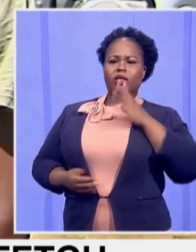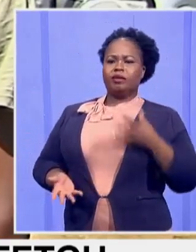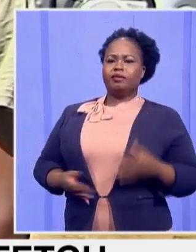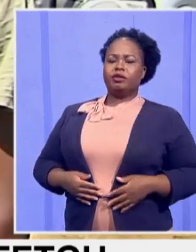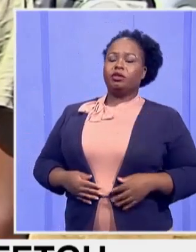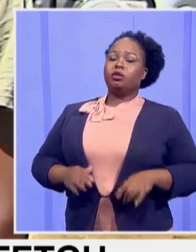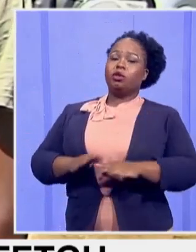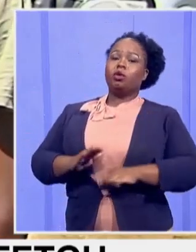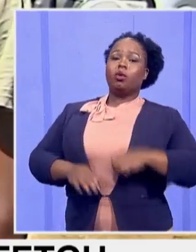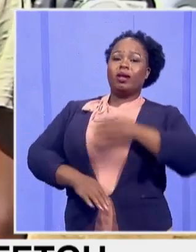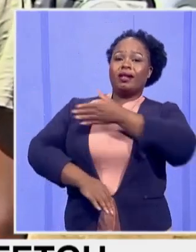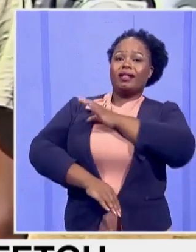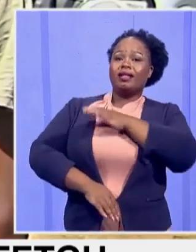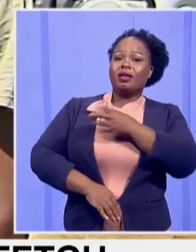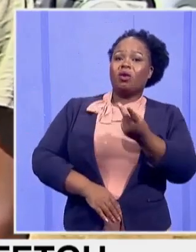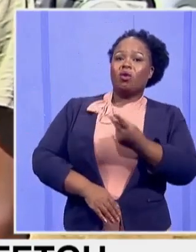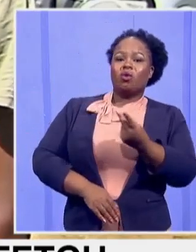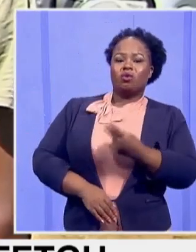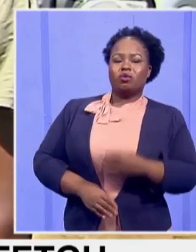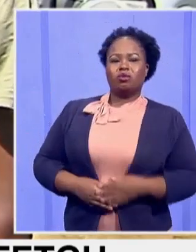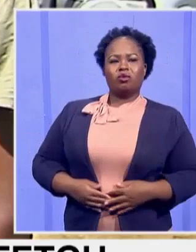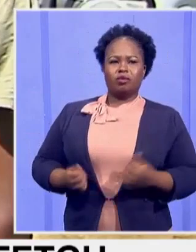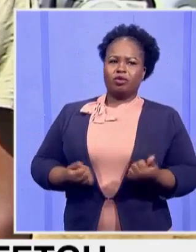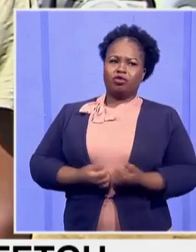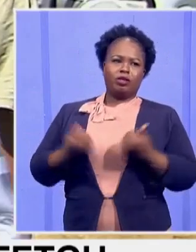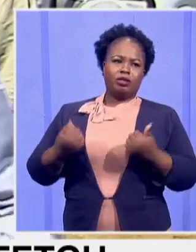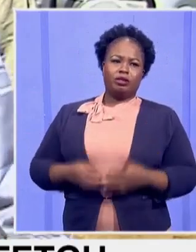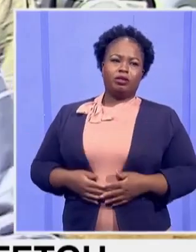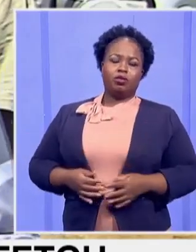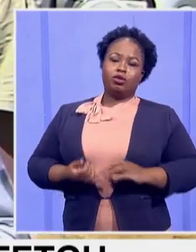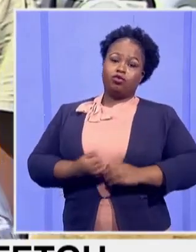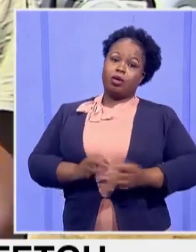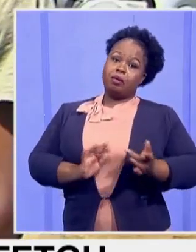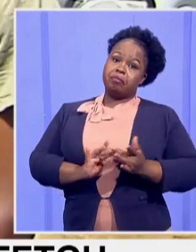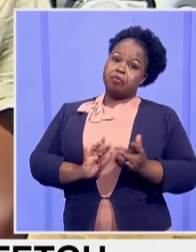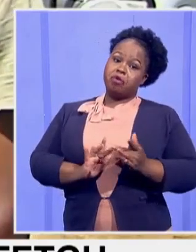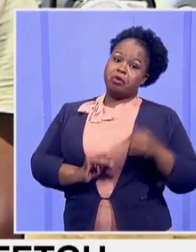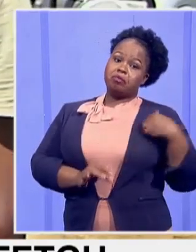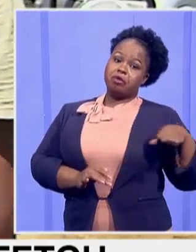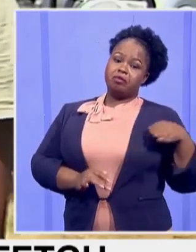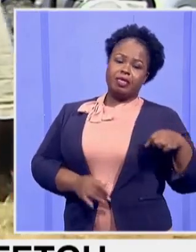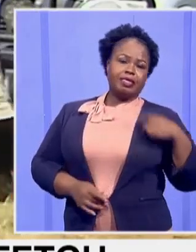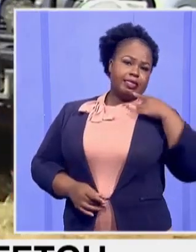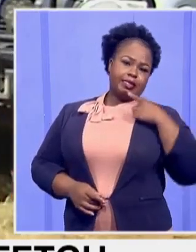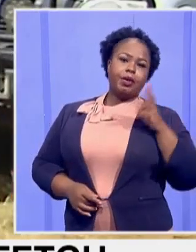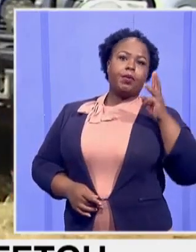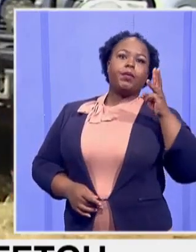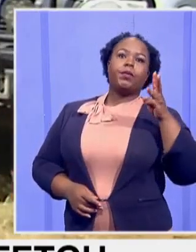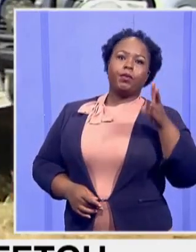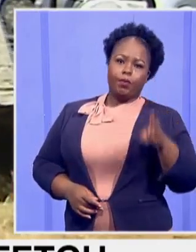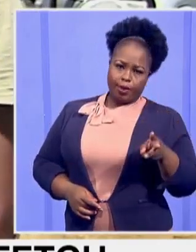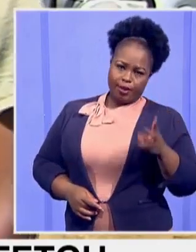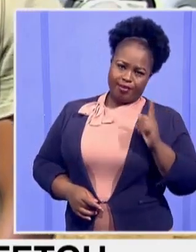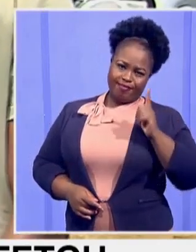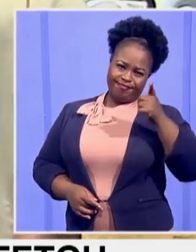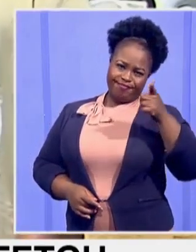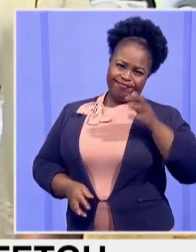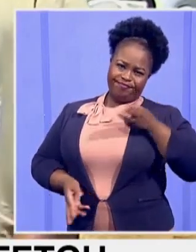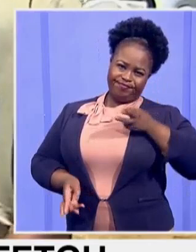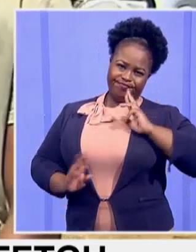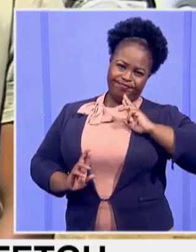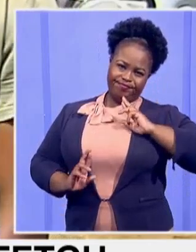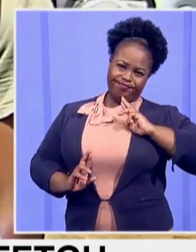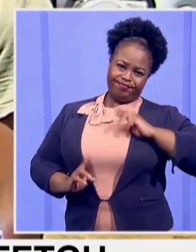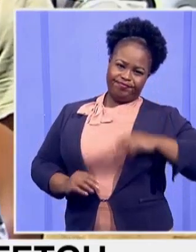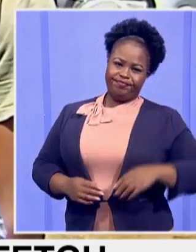the local clinic here, it's a challenge. We tried to get hold of the municipality. They said that they will later on respond